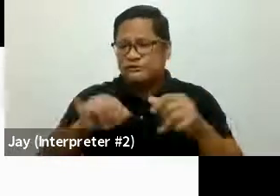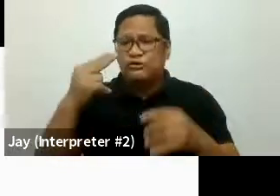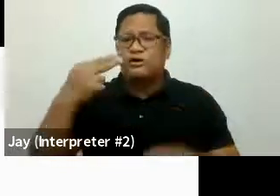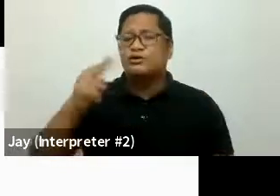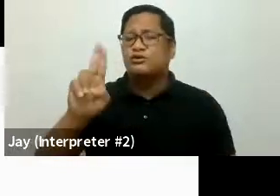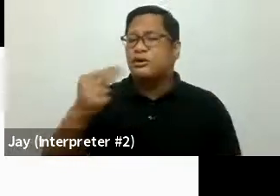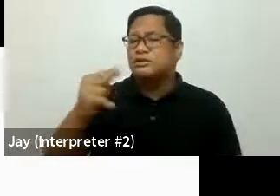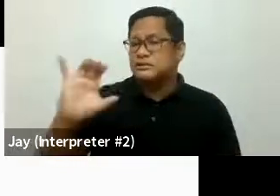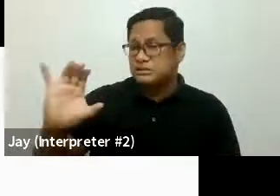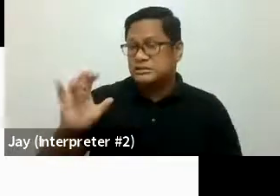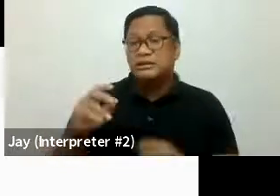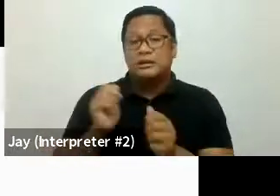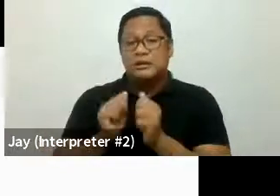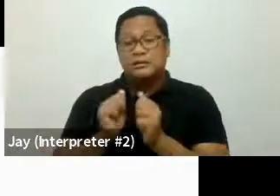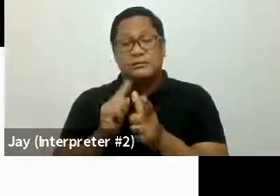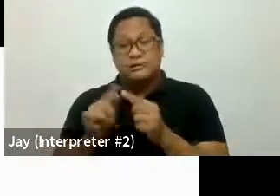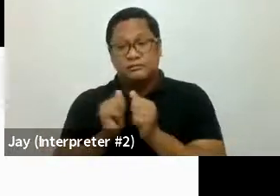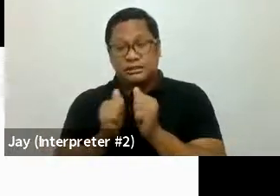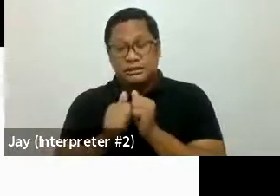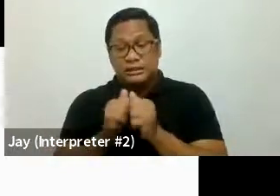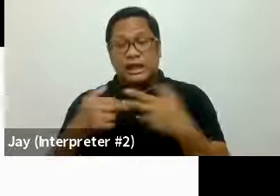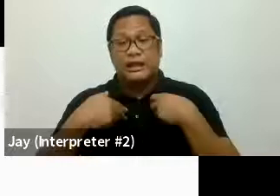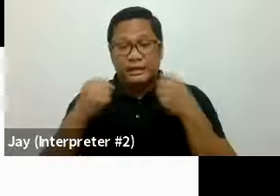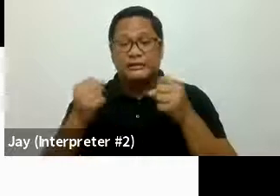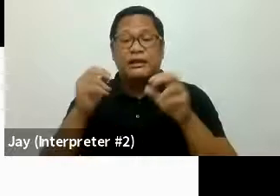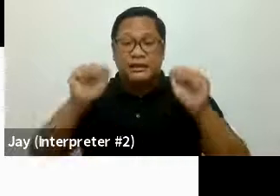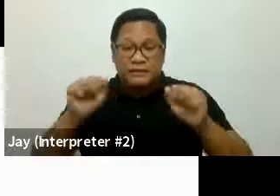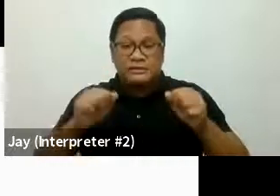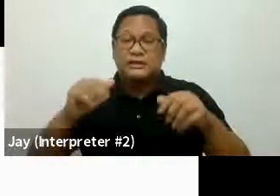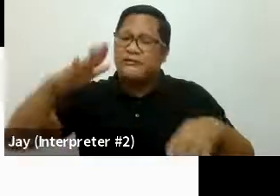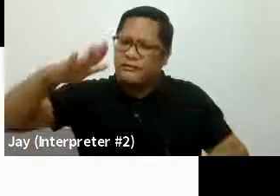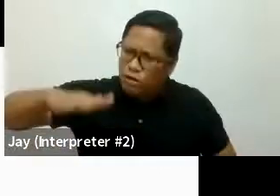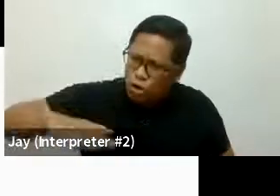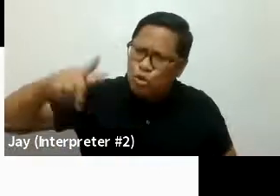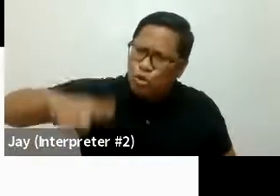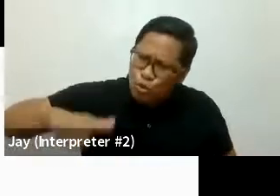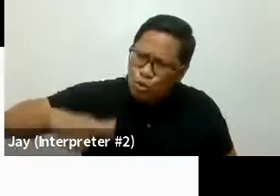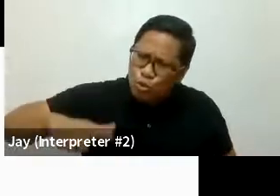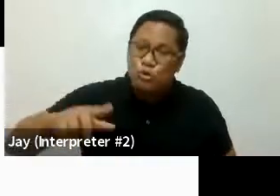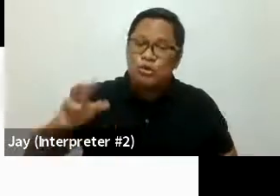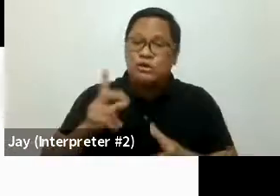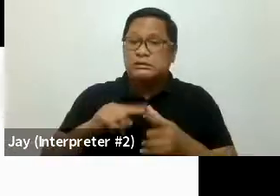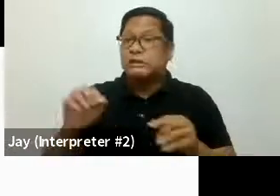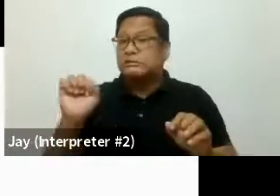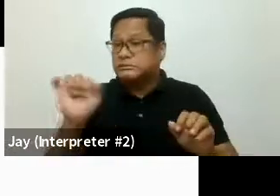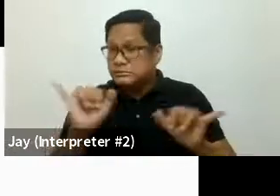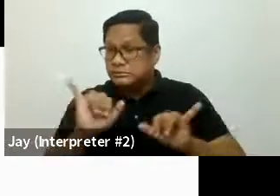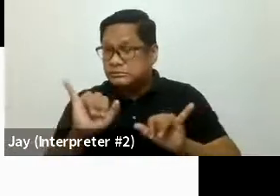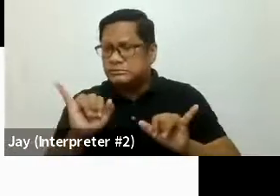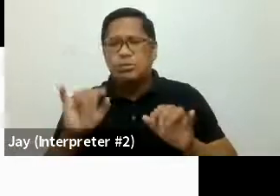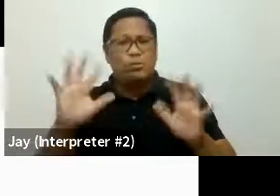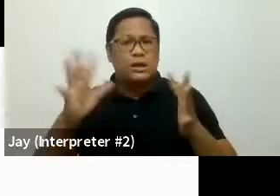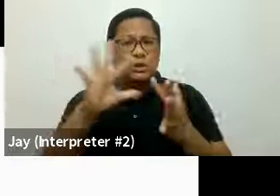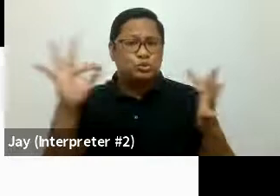intuitively, your healthcare system capacity would be at a low level. If it's a low level, then intuitively, you have no